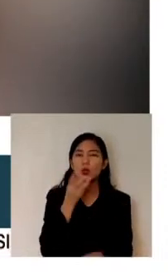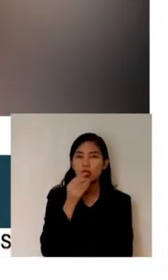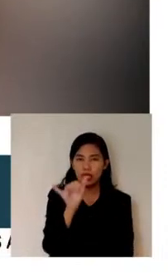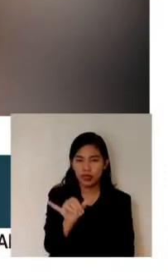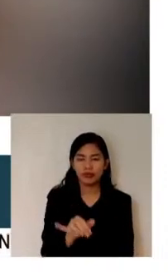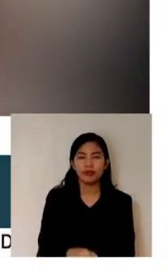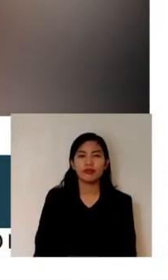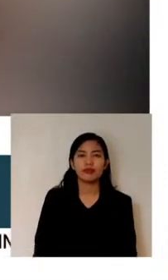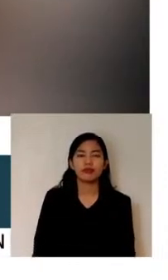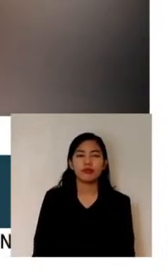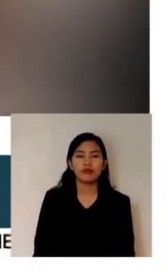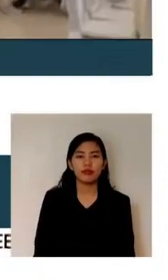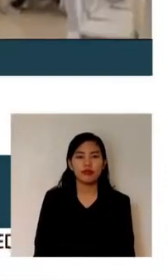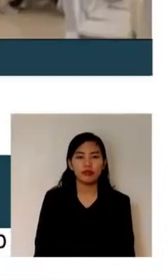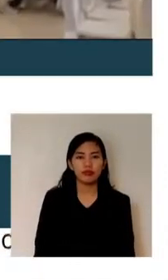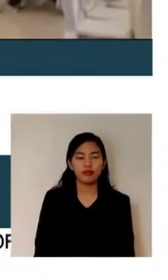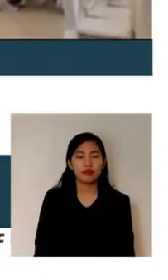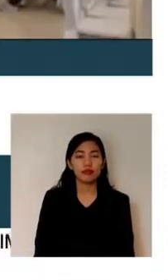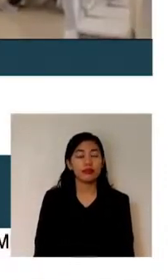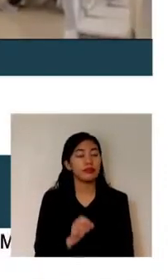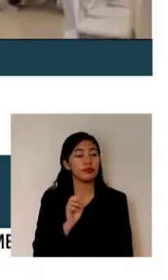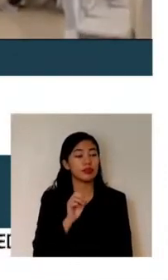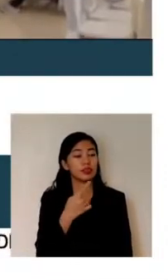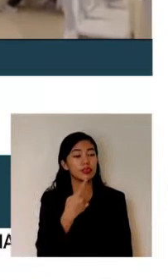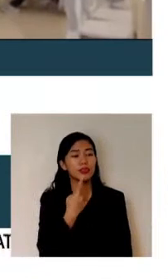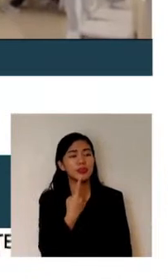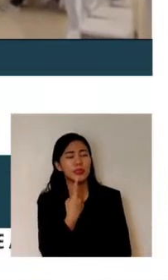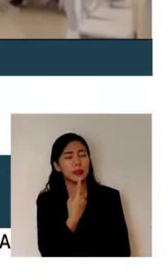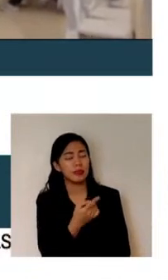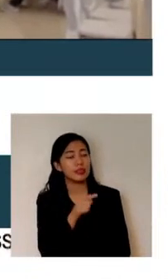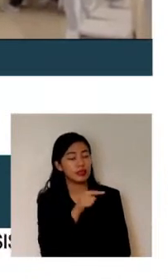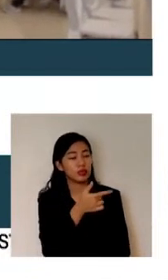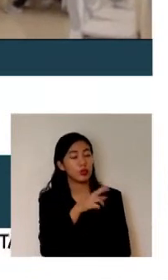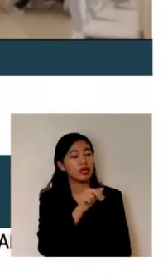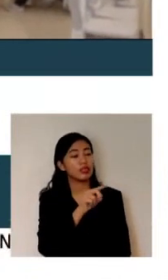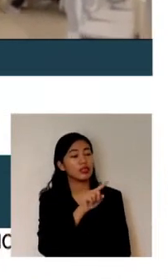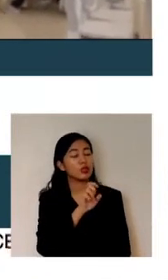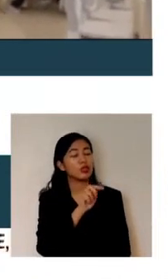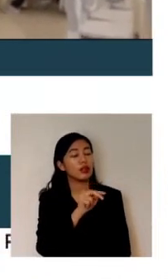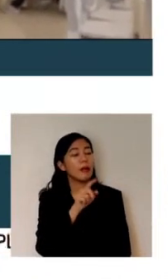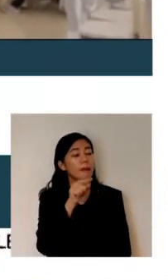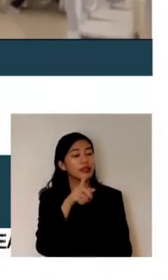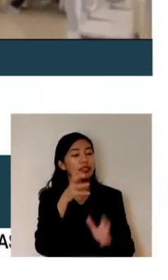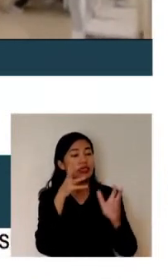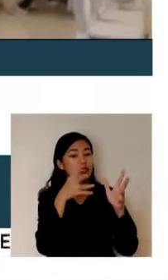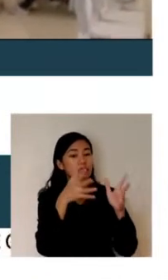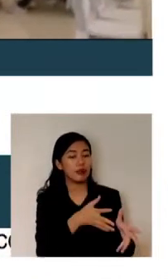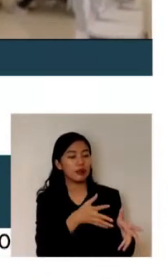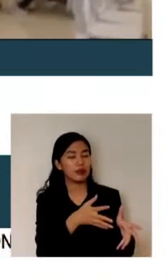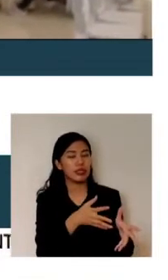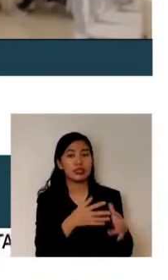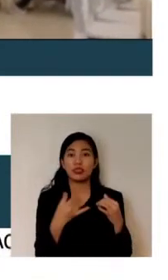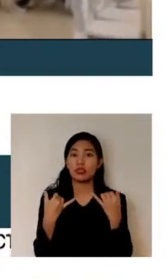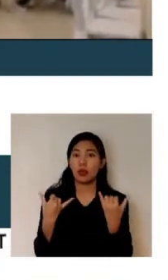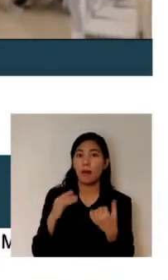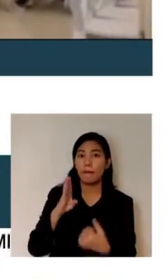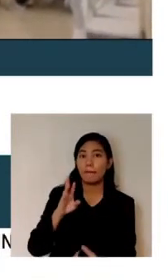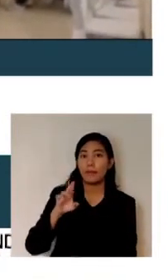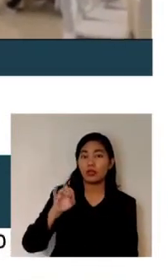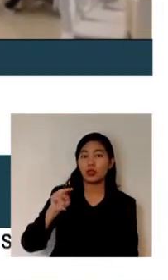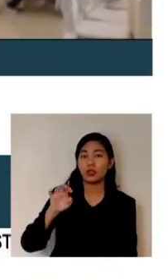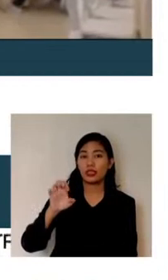You say that Commissioner Guanzon as well should be left alone. But now yeah. We're hearing from Attorney George Briones of